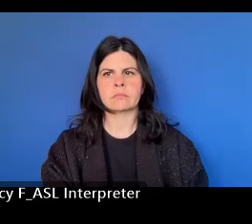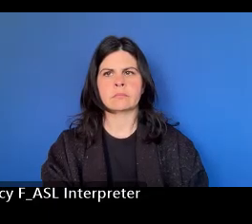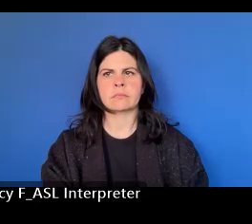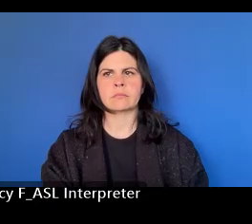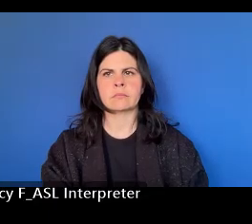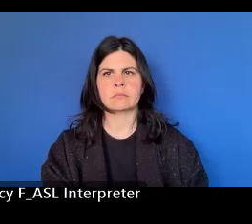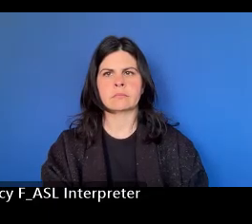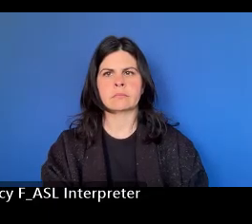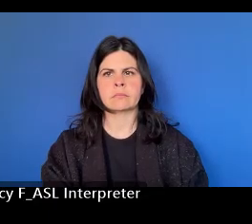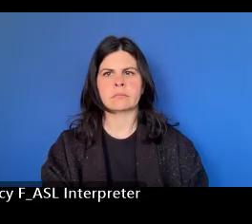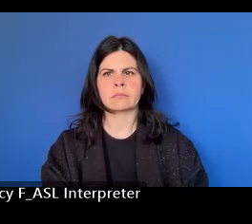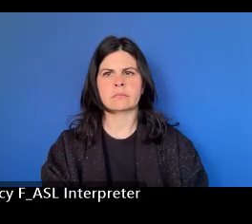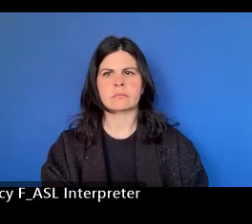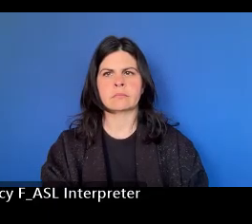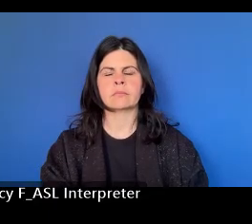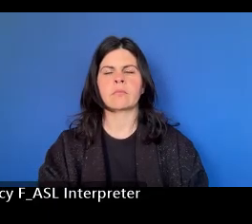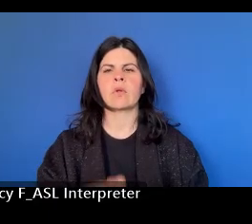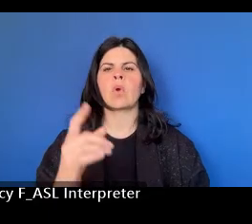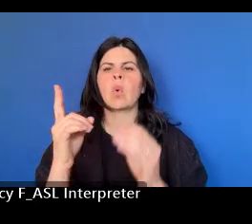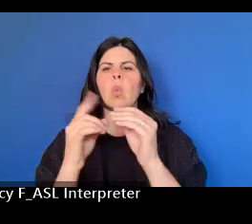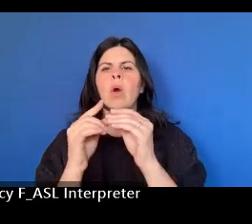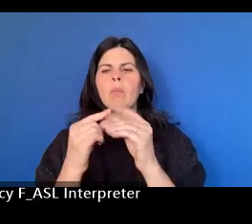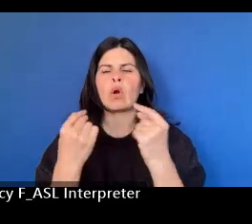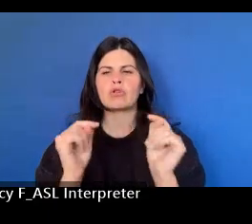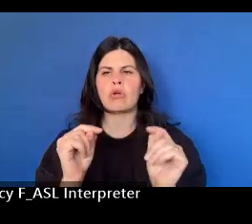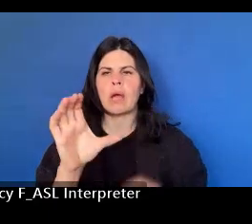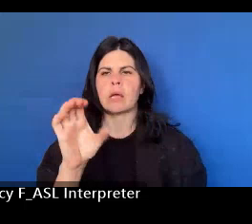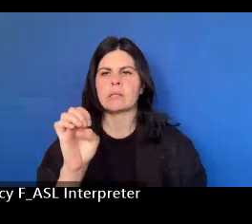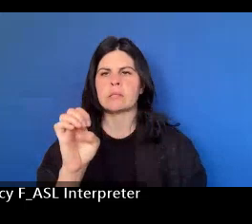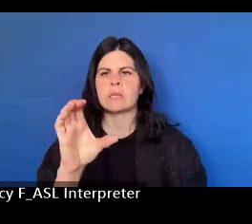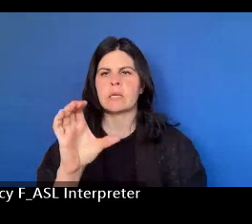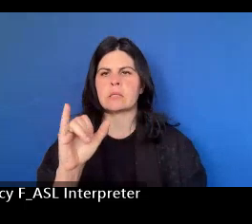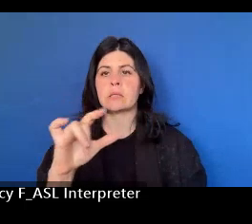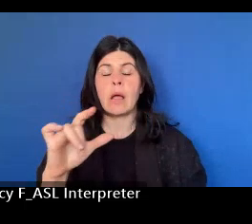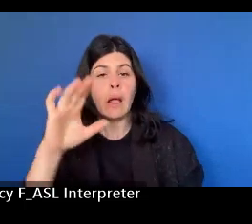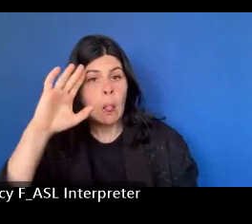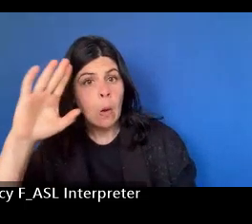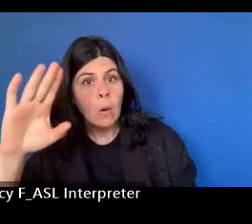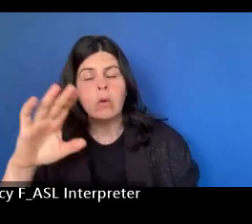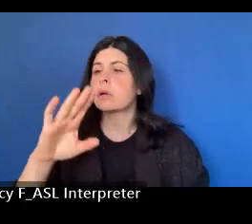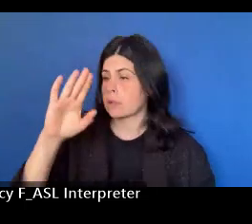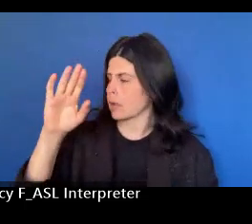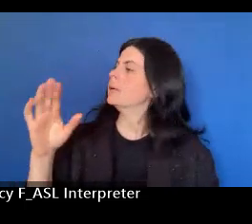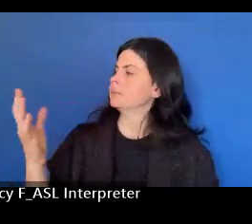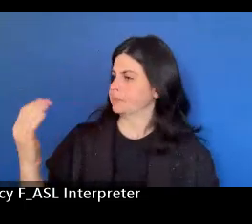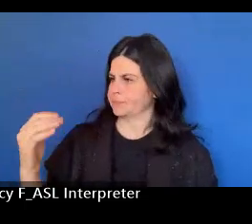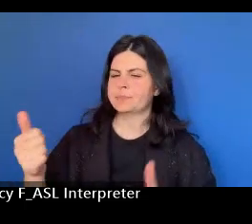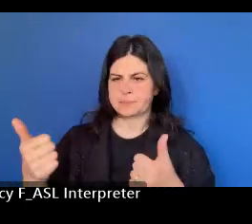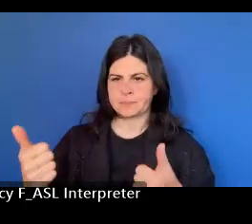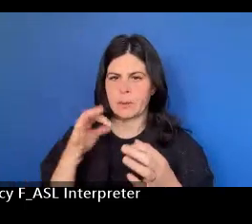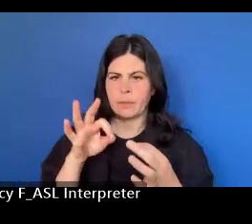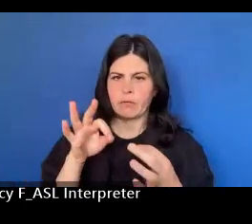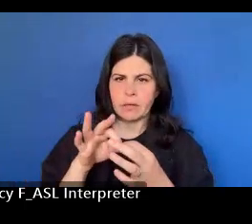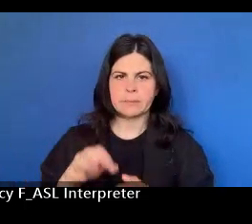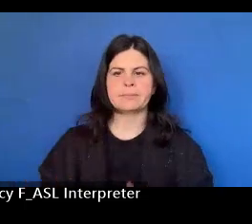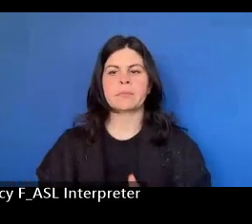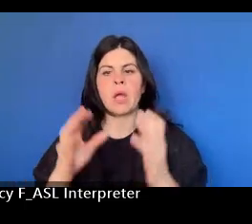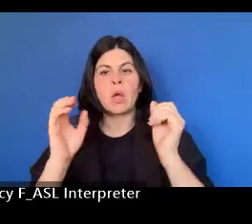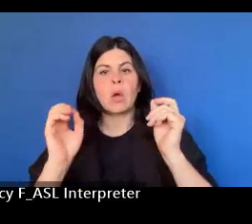Cecil, give it one more try. You're unmuted Hello? on our side. Yep, there you go. Perfect.